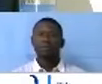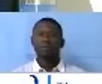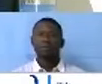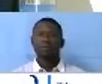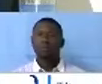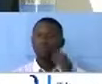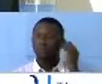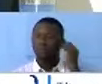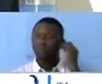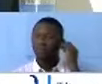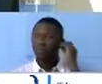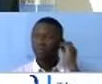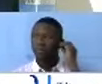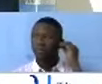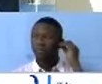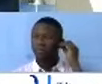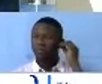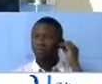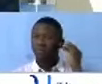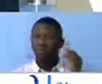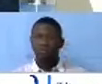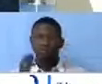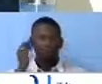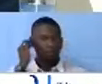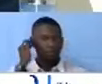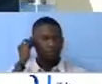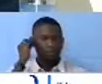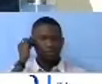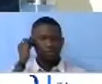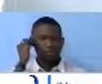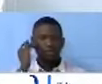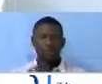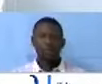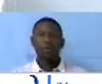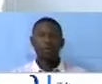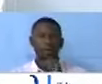atum 2006 amu ben at bu ko gëna metti.